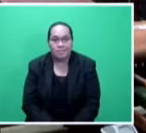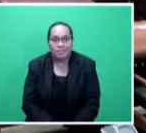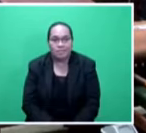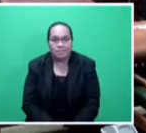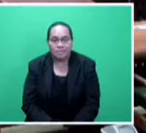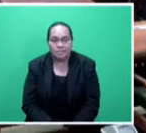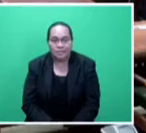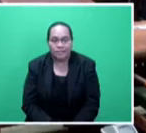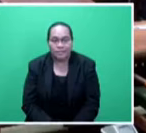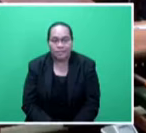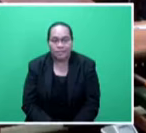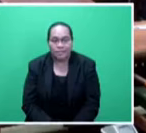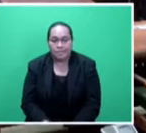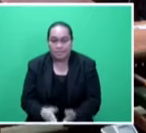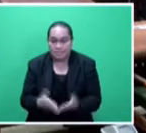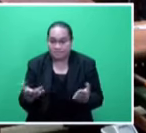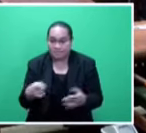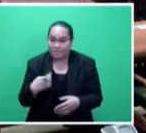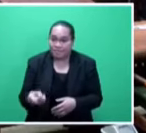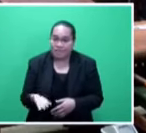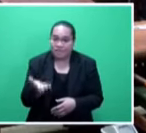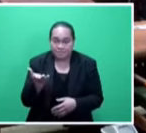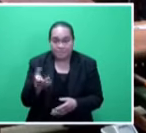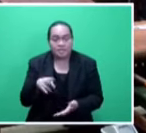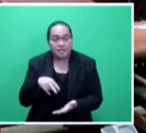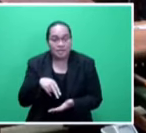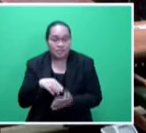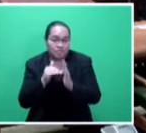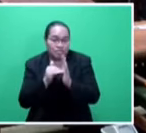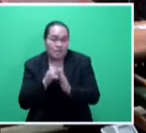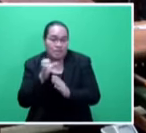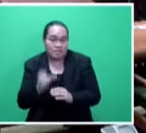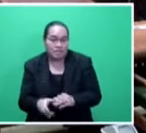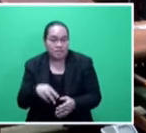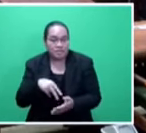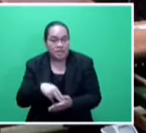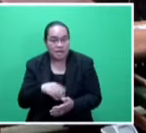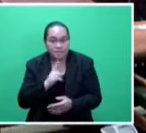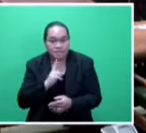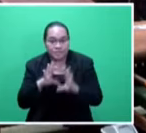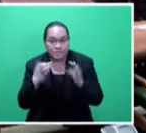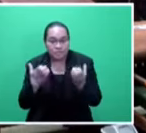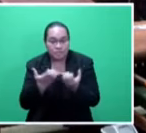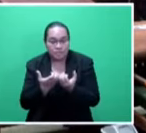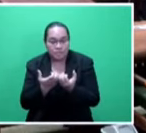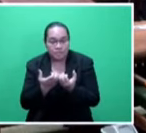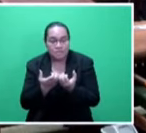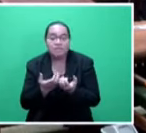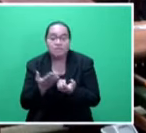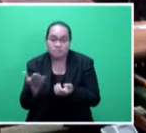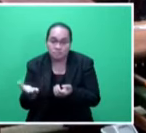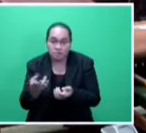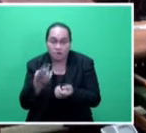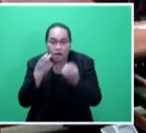Honourable members, I now invite the chairperson of the Standing Committee on Natural Resources, the Honourable Sanjay Kirpal,